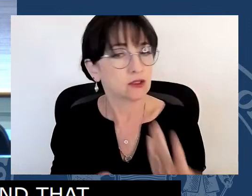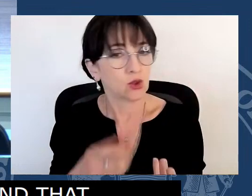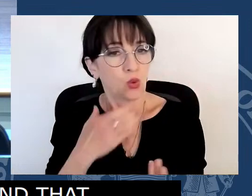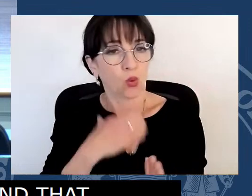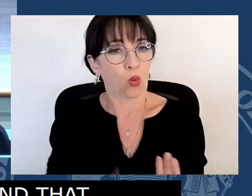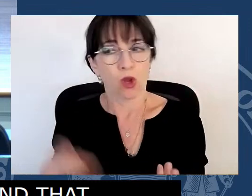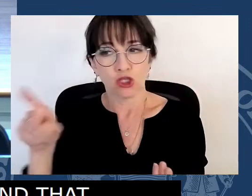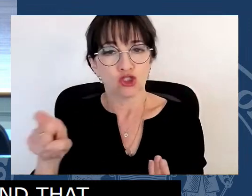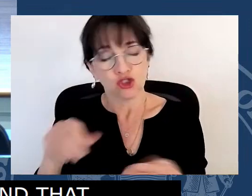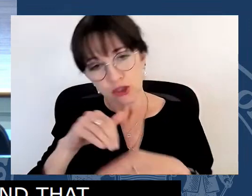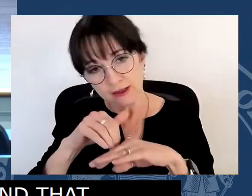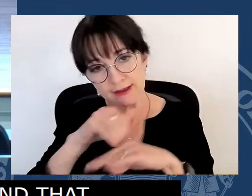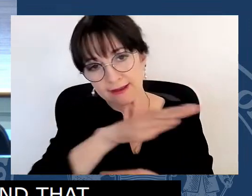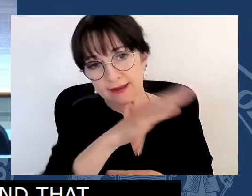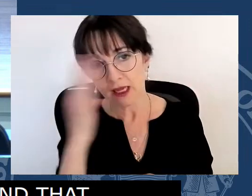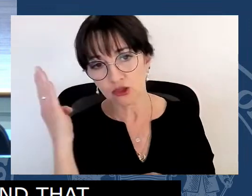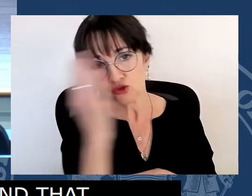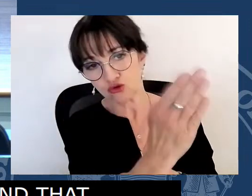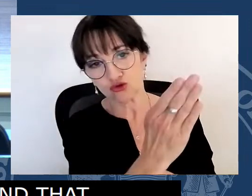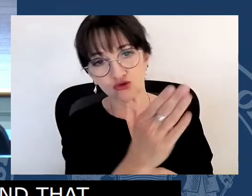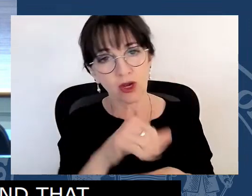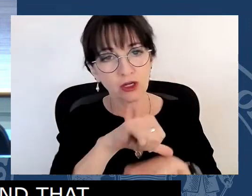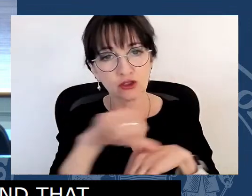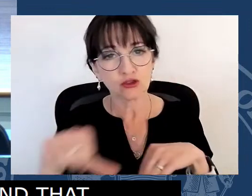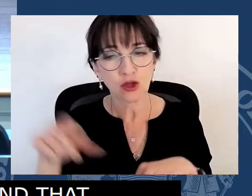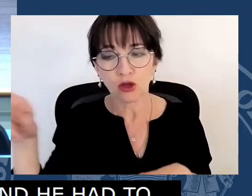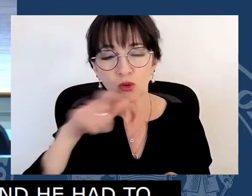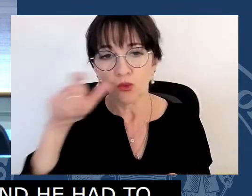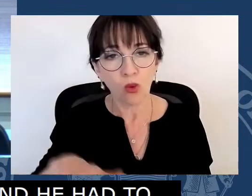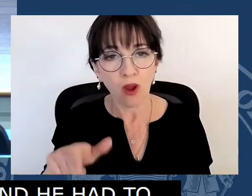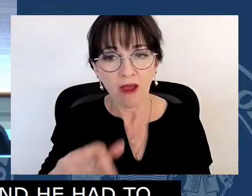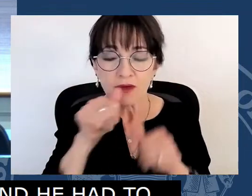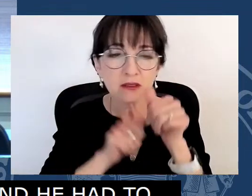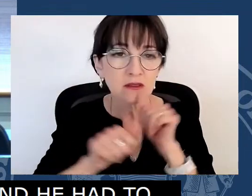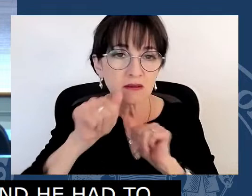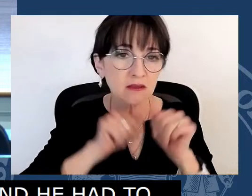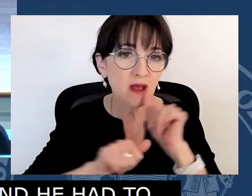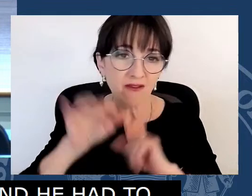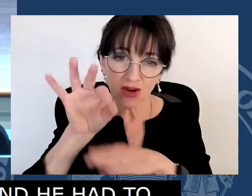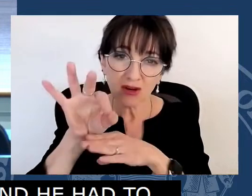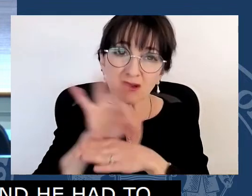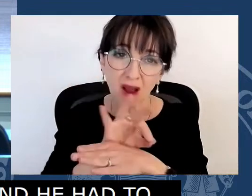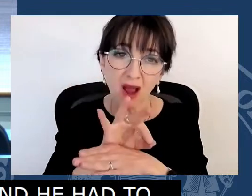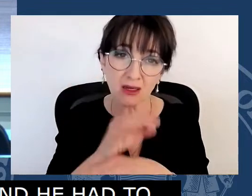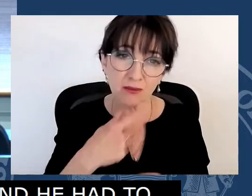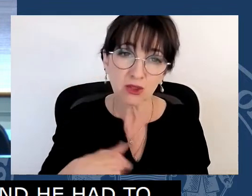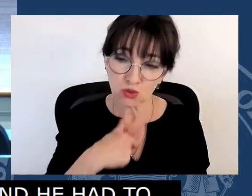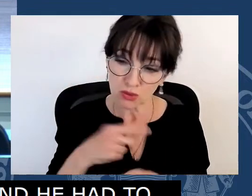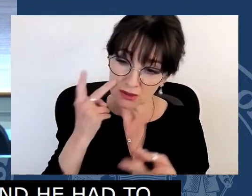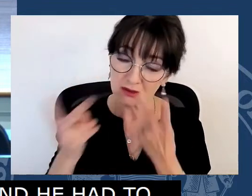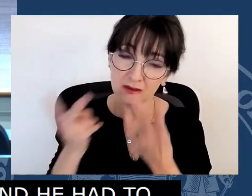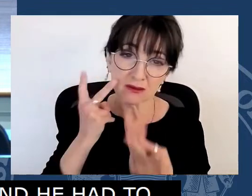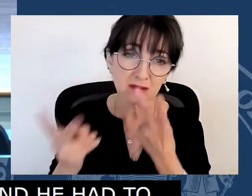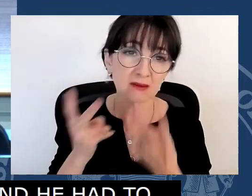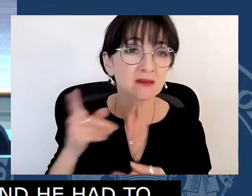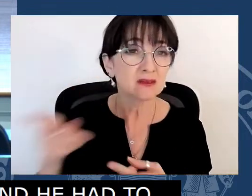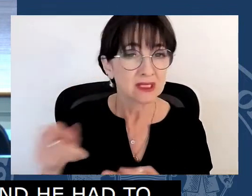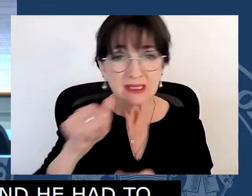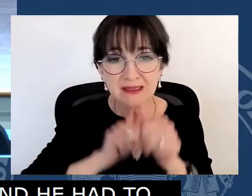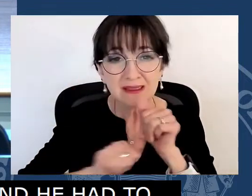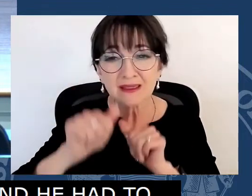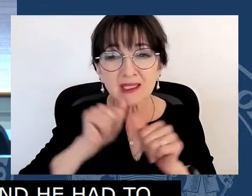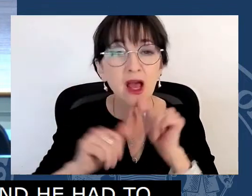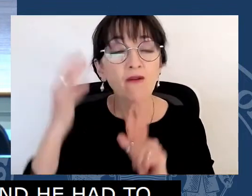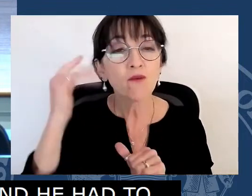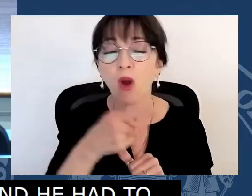he had both times, he wouldn't have had to suffer for 9 months. And we watched him suffer because they just kept trying the